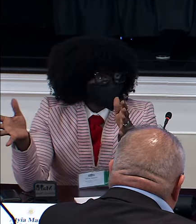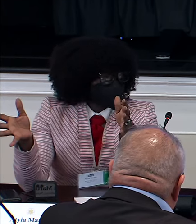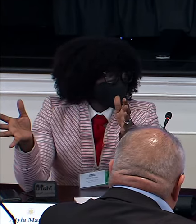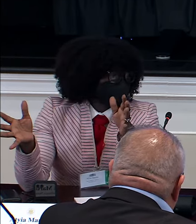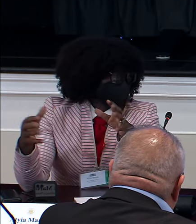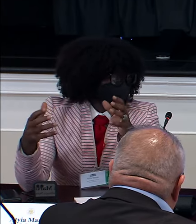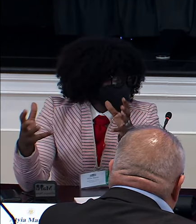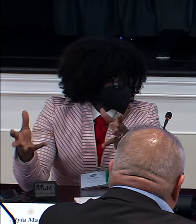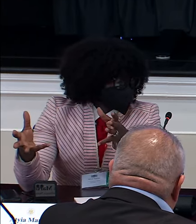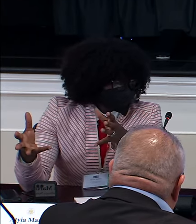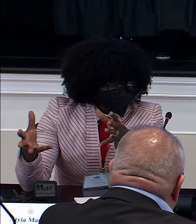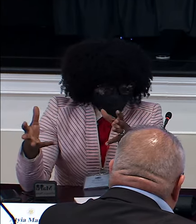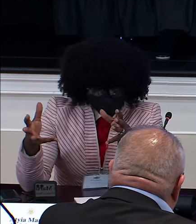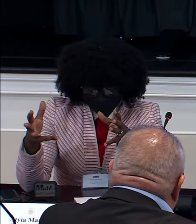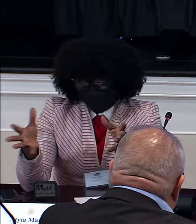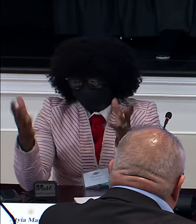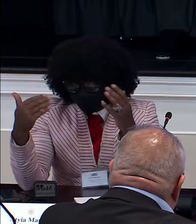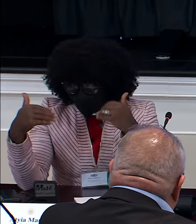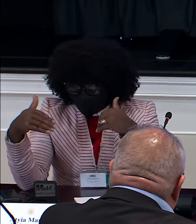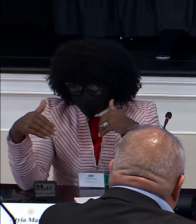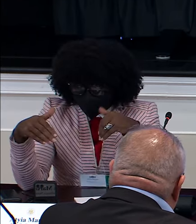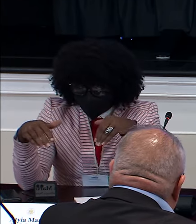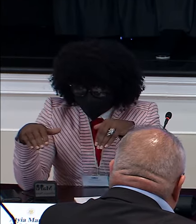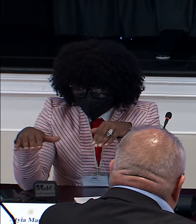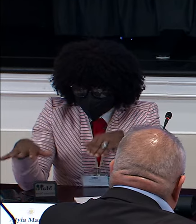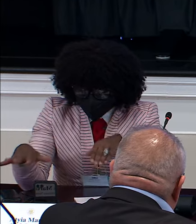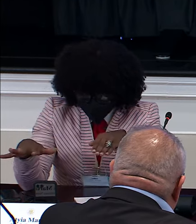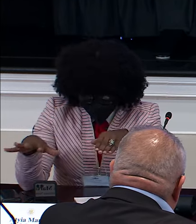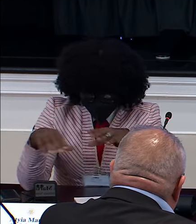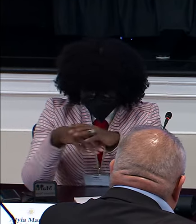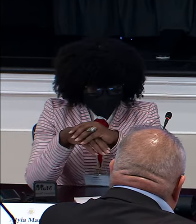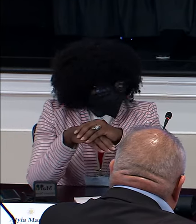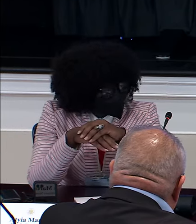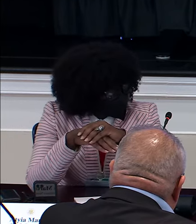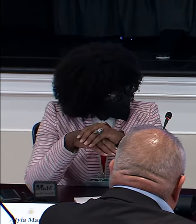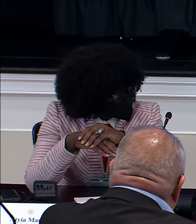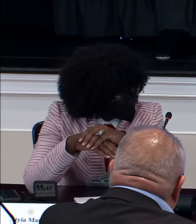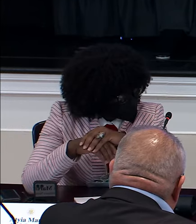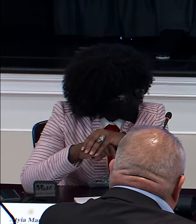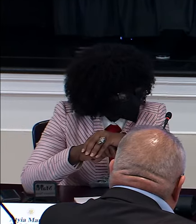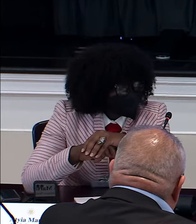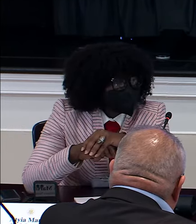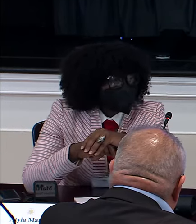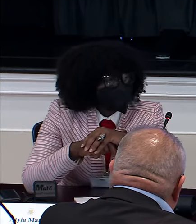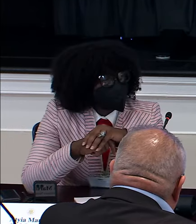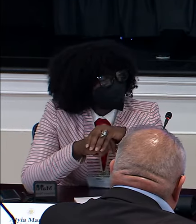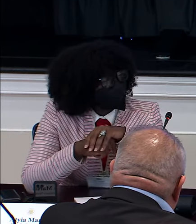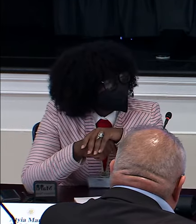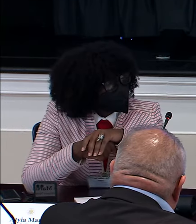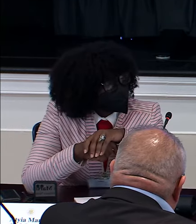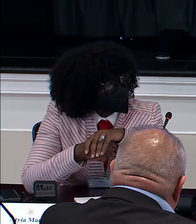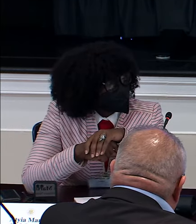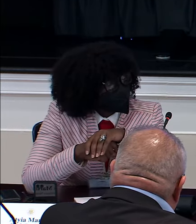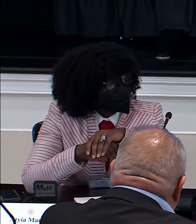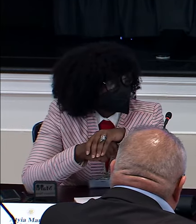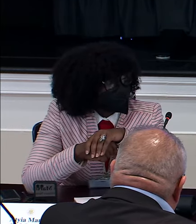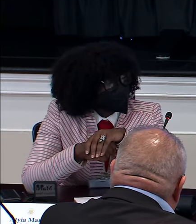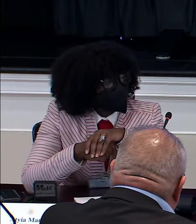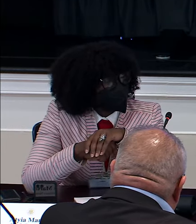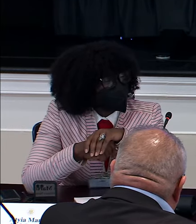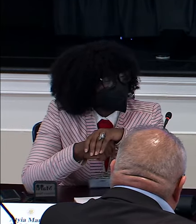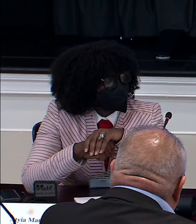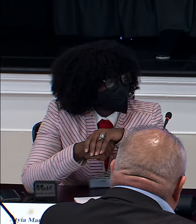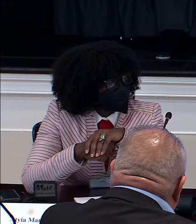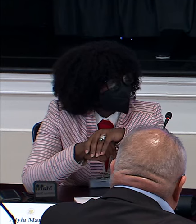during, and after disasters that are related to climate change. The last thing is on the rural side. On the rural side, we've